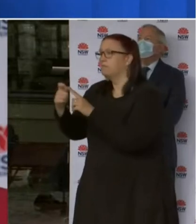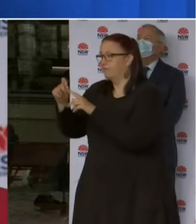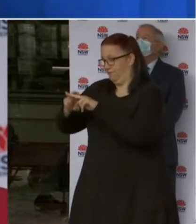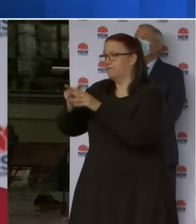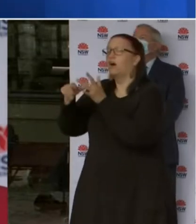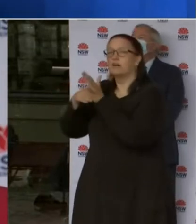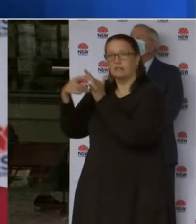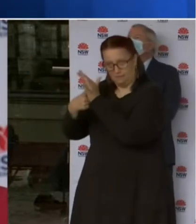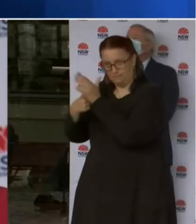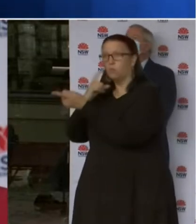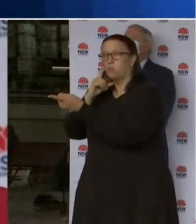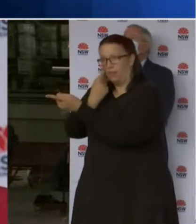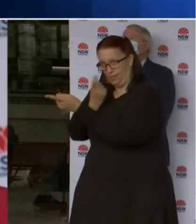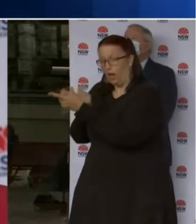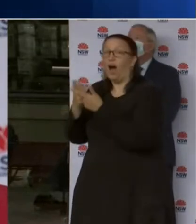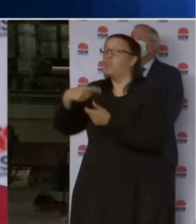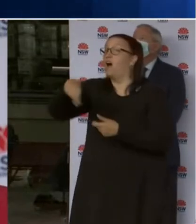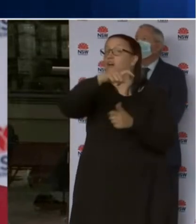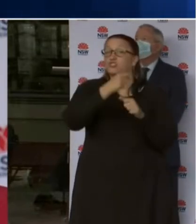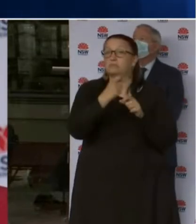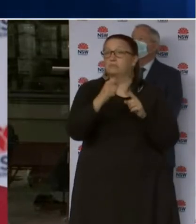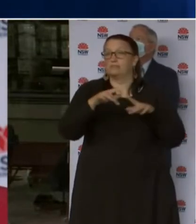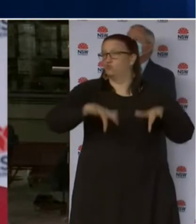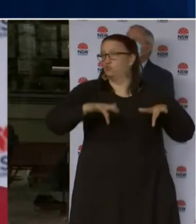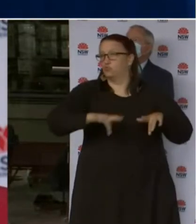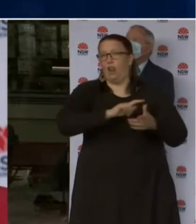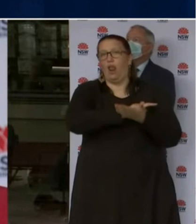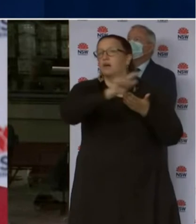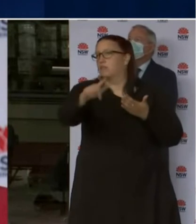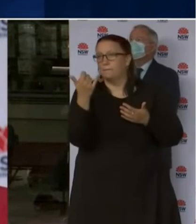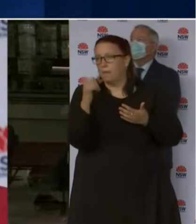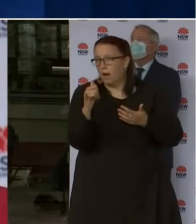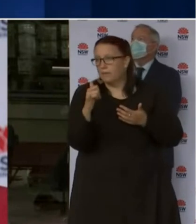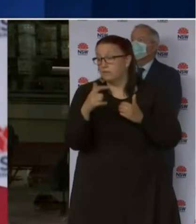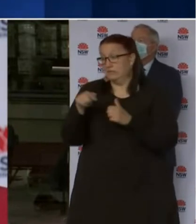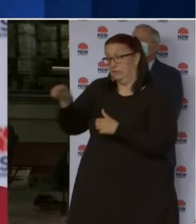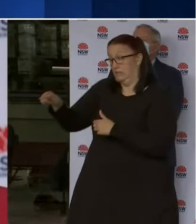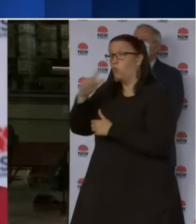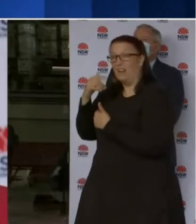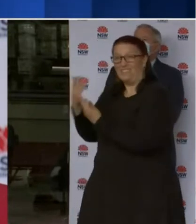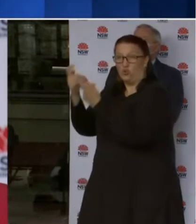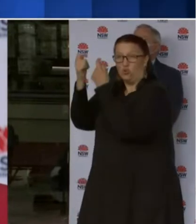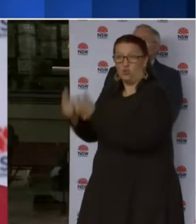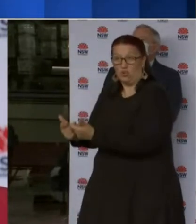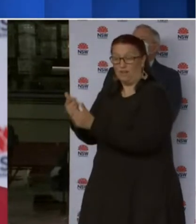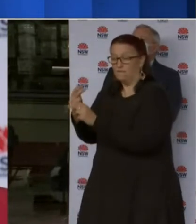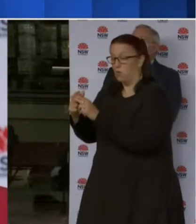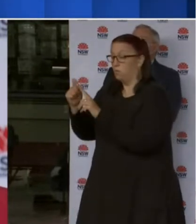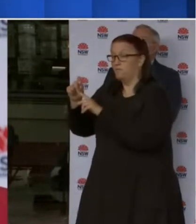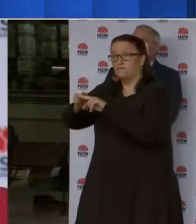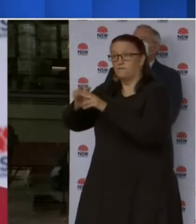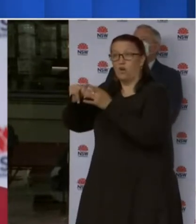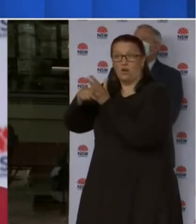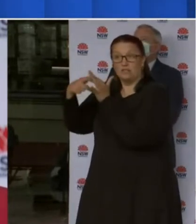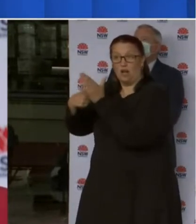brought on to roll out the Pfizer and therefore that is why you are able to access the Pfizer vaccination. And what I would